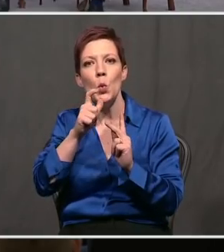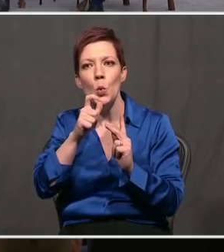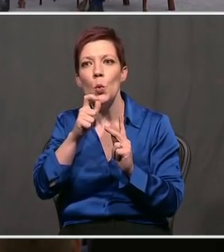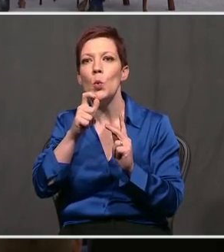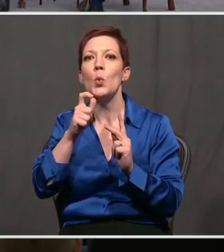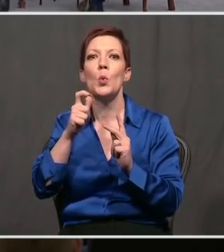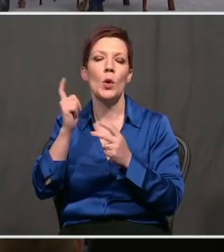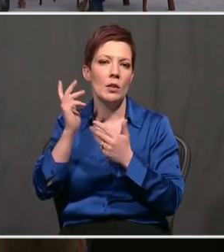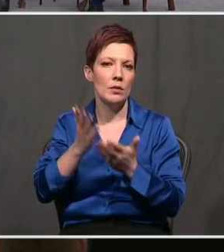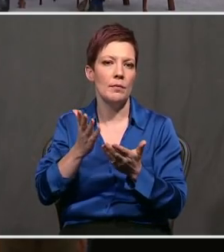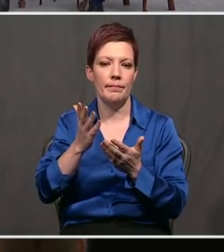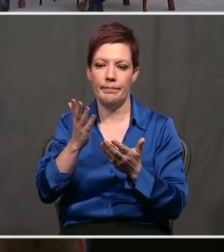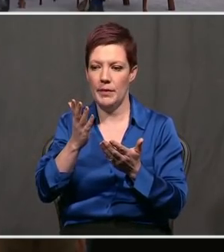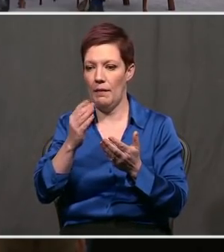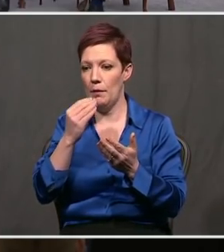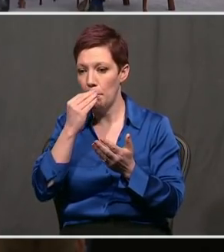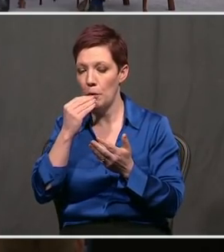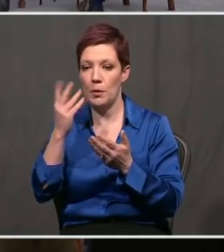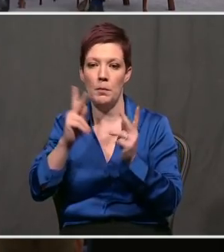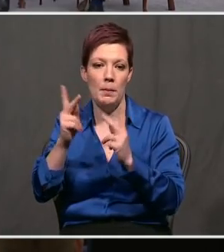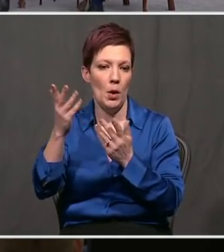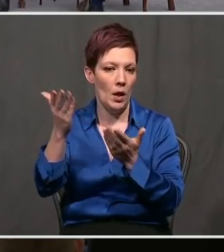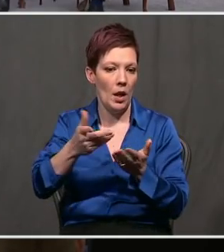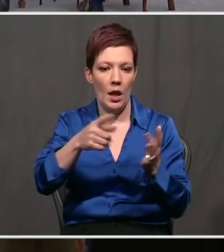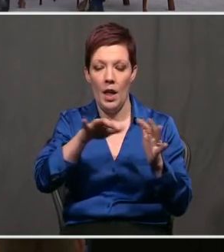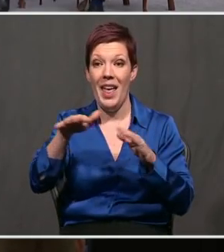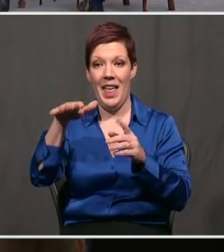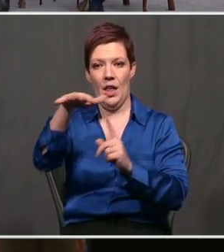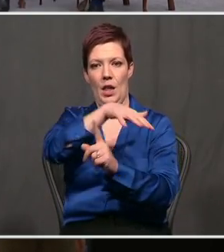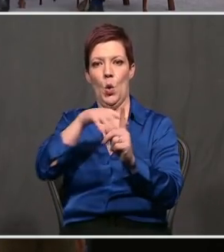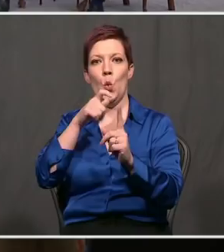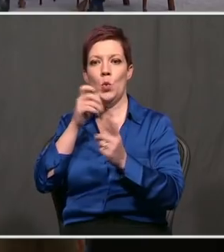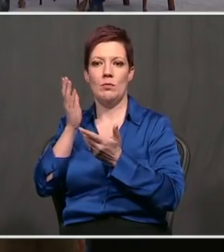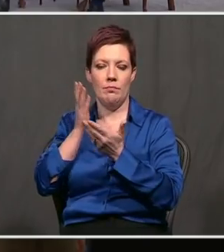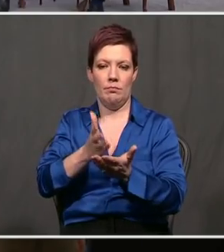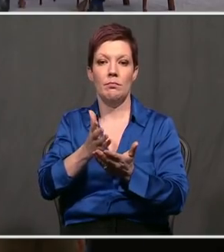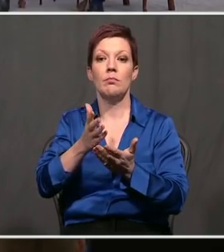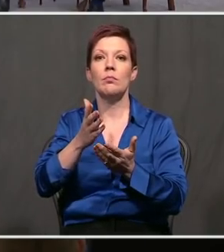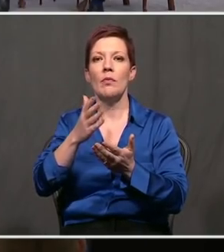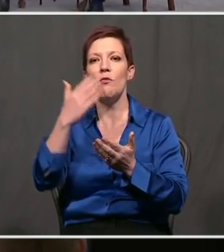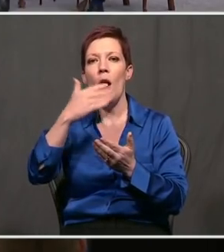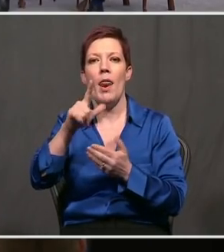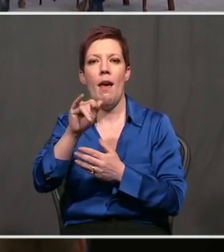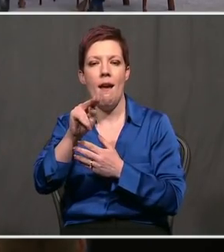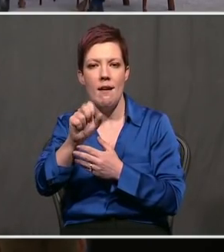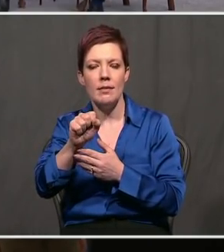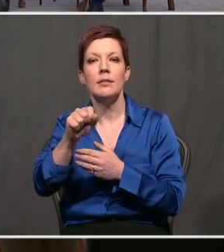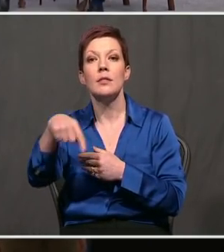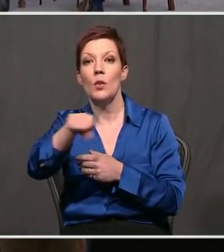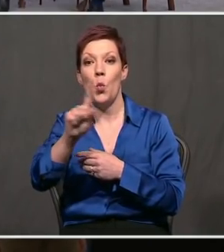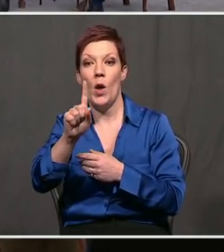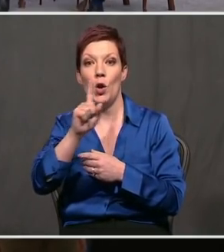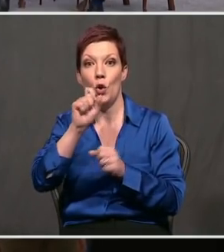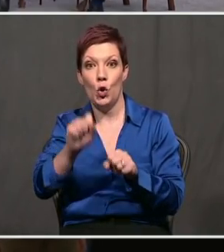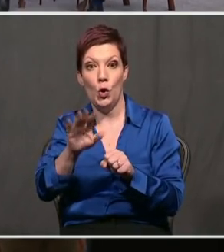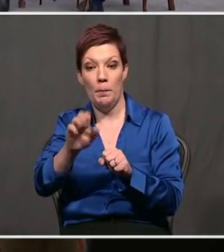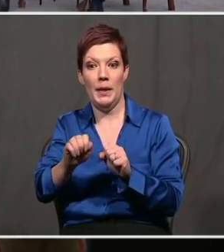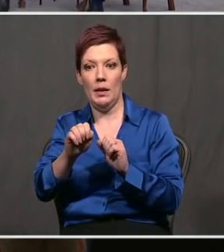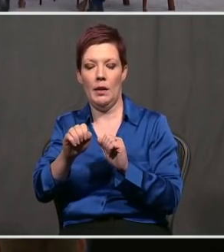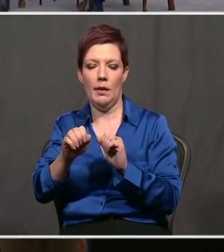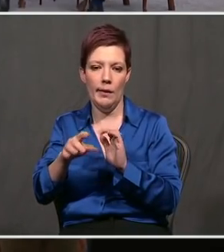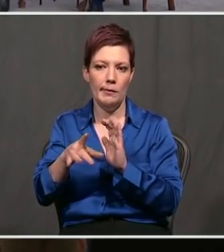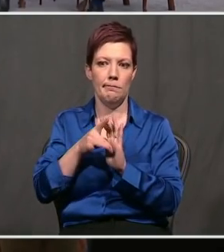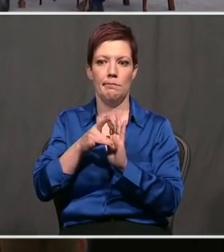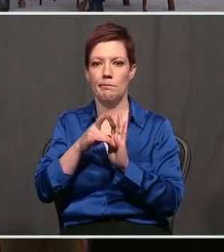who deliver the food, anybody who directly or indirectly can be exposed to the virus and contract the disease